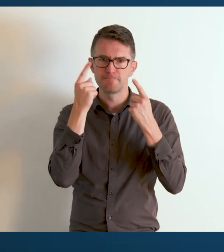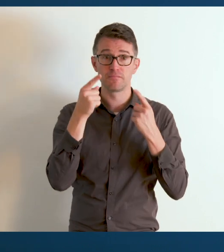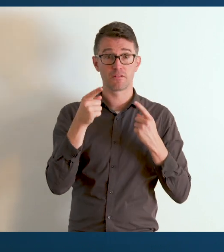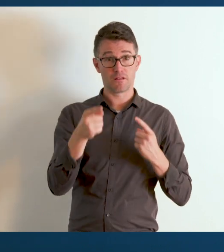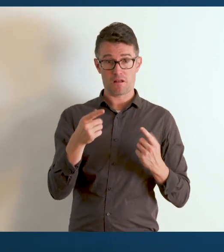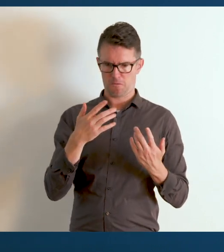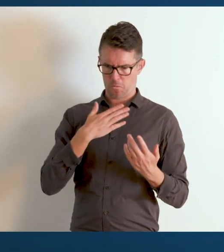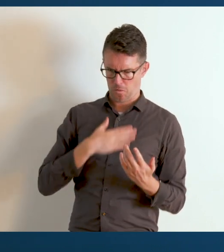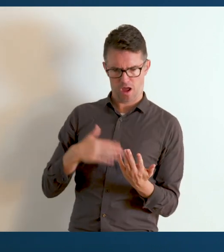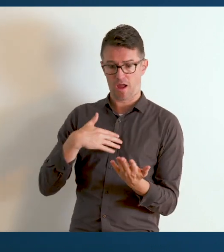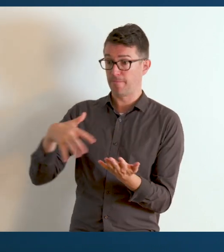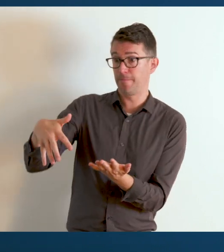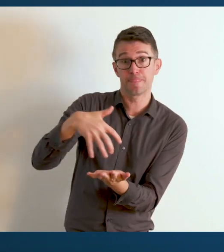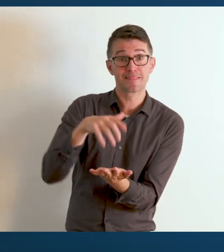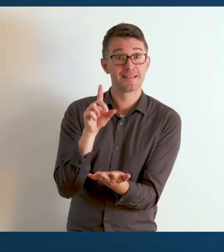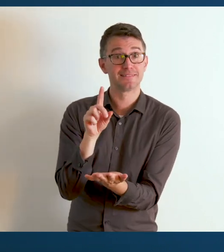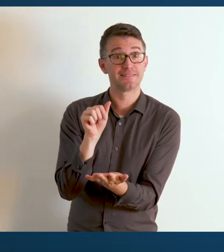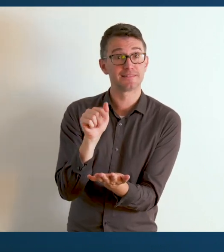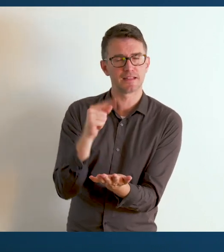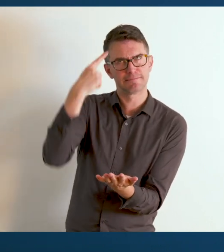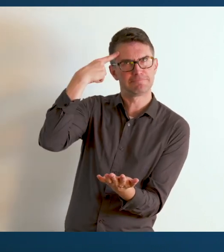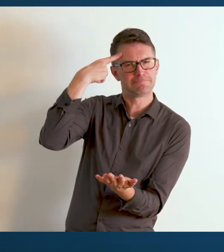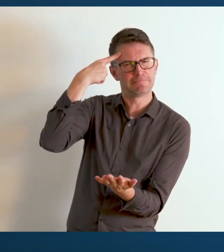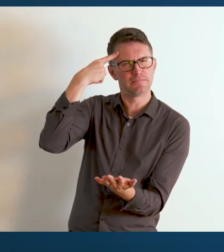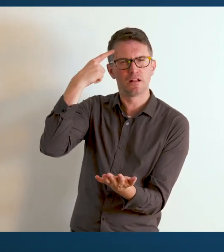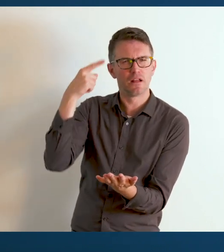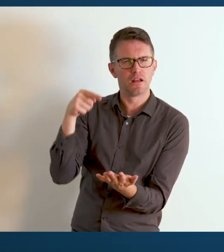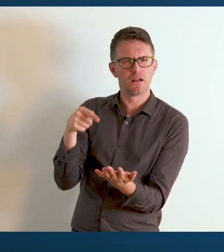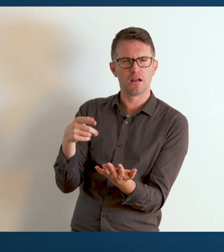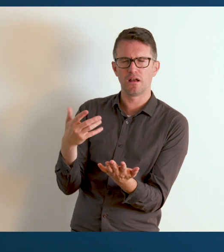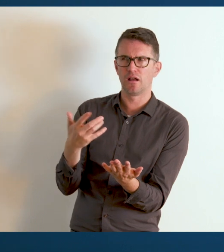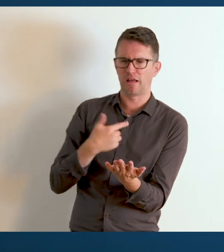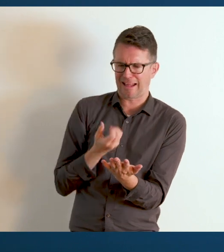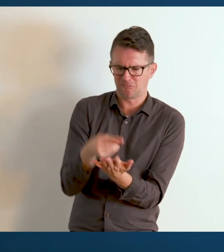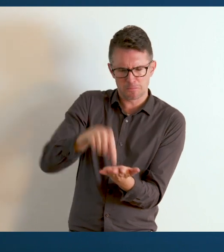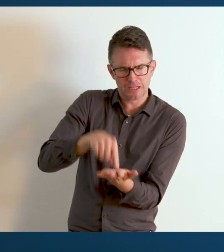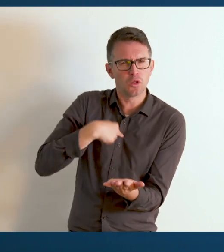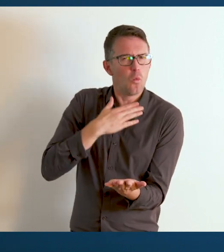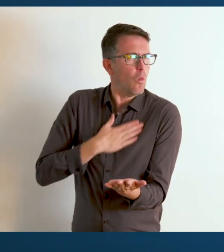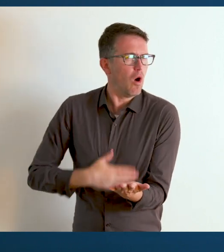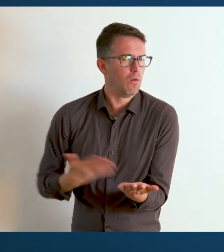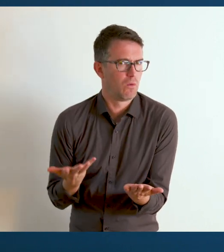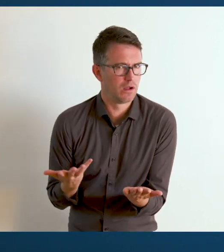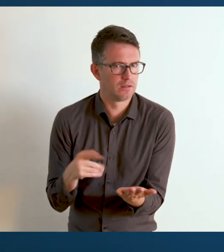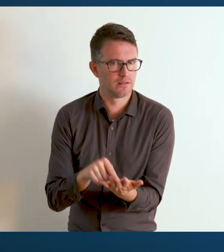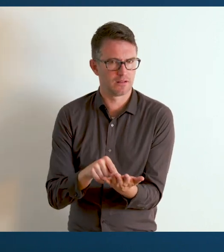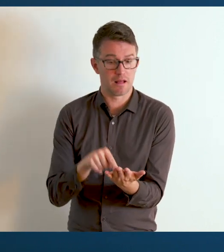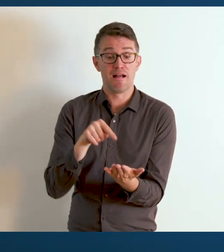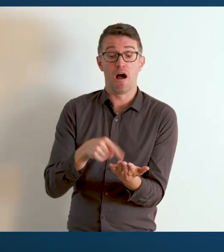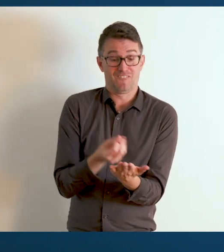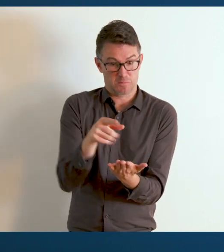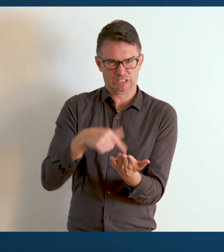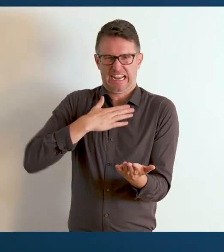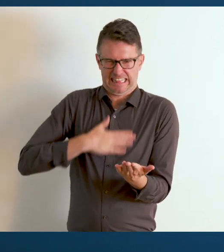is utilized. So up front, when you're planning your data collection exercise, you should try and think about what kind